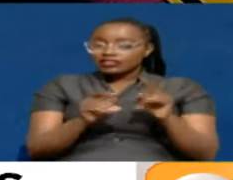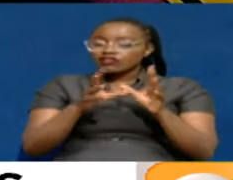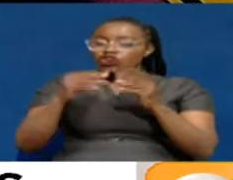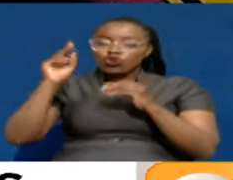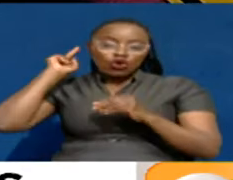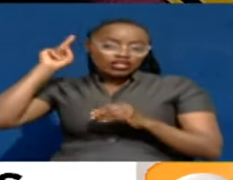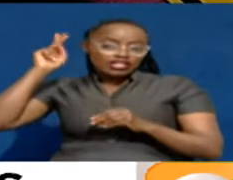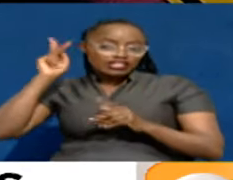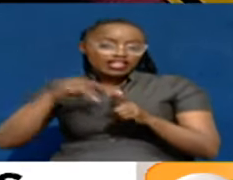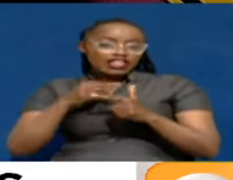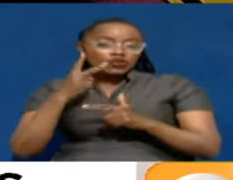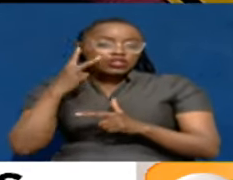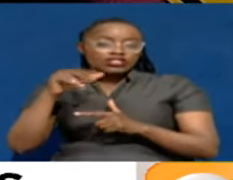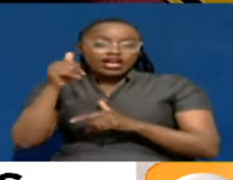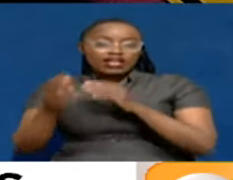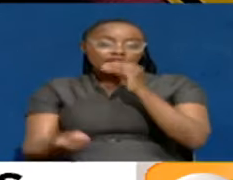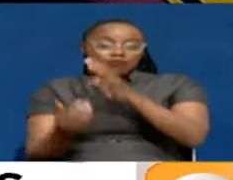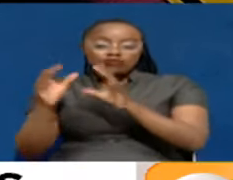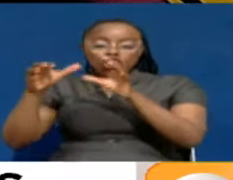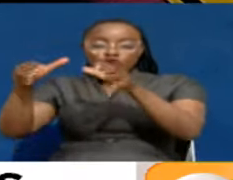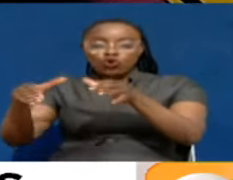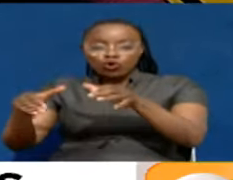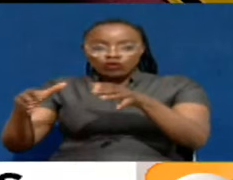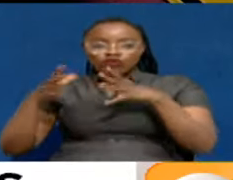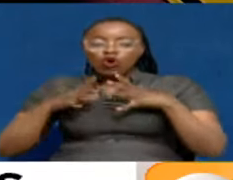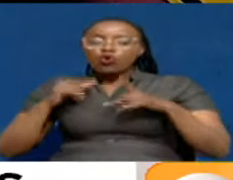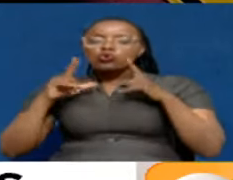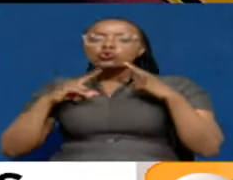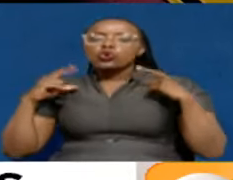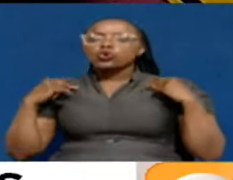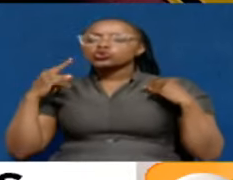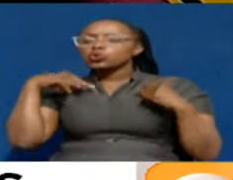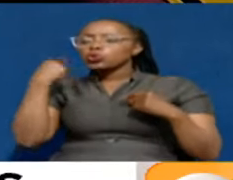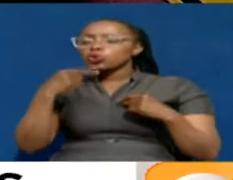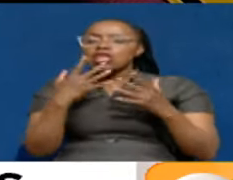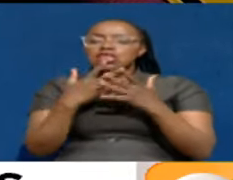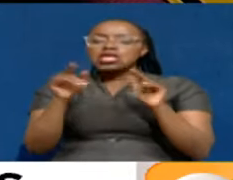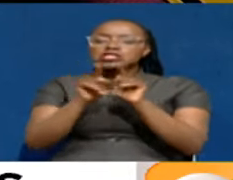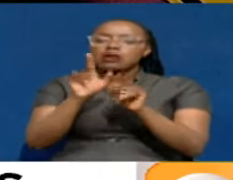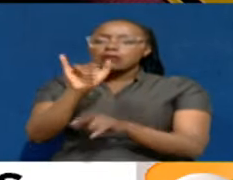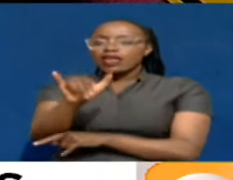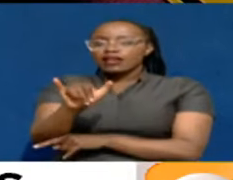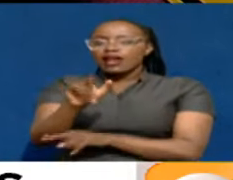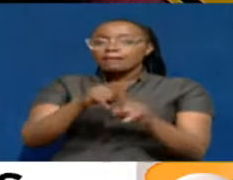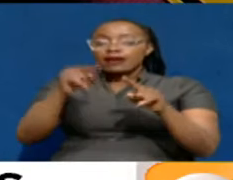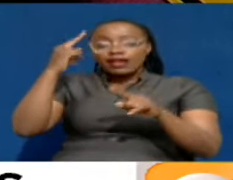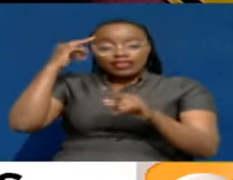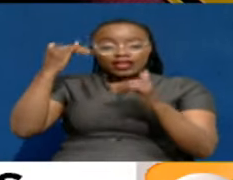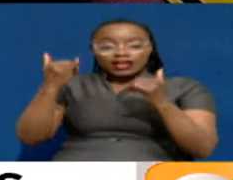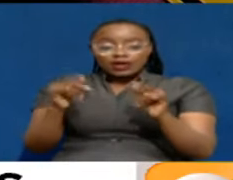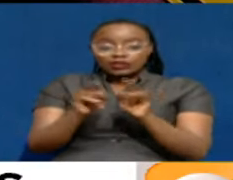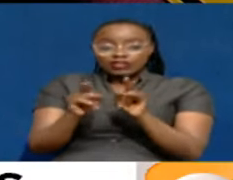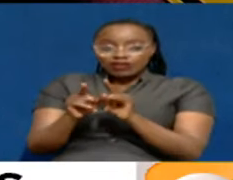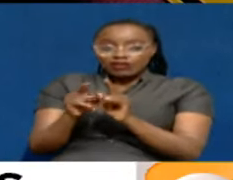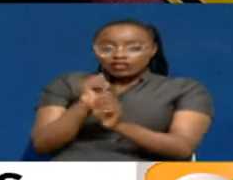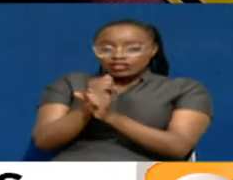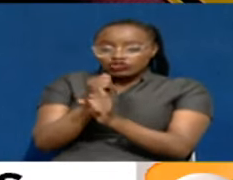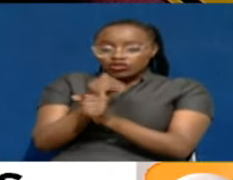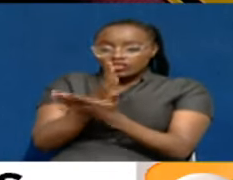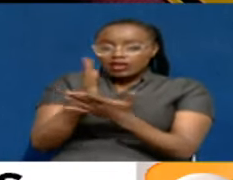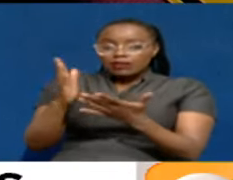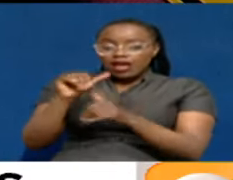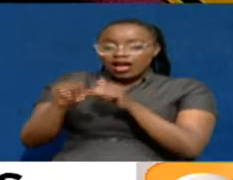to Kisii, you'll see another caucus of who will host him and things like that. I think it is eroding something about